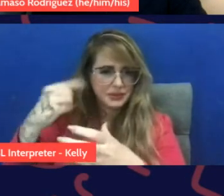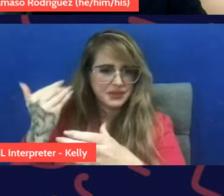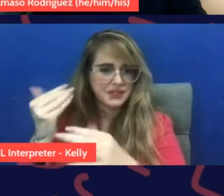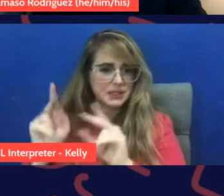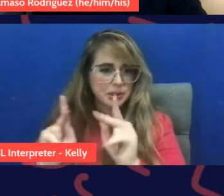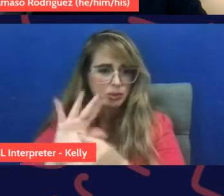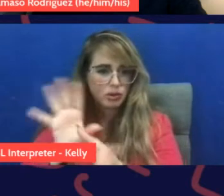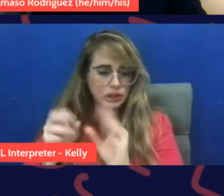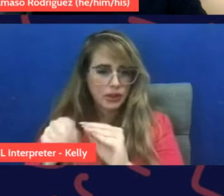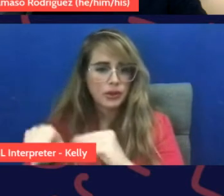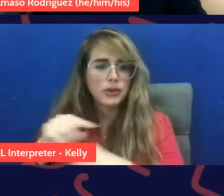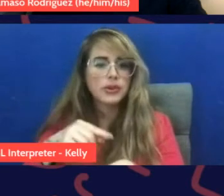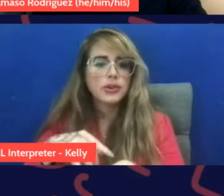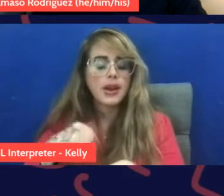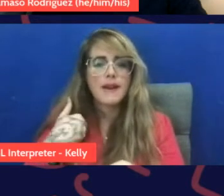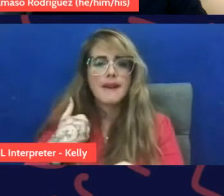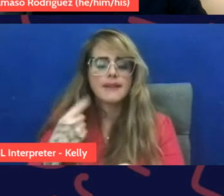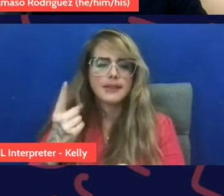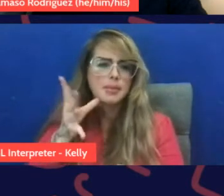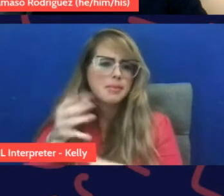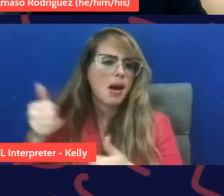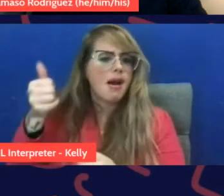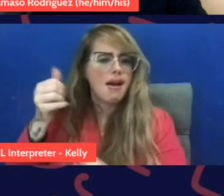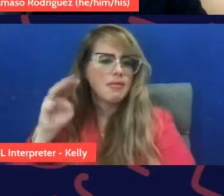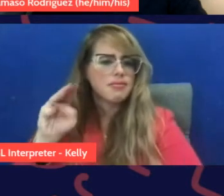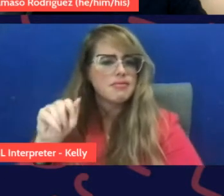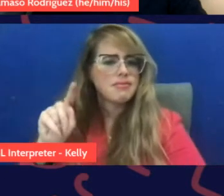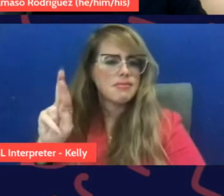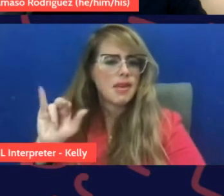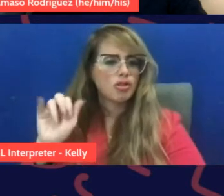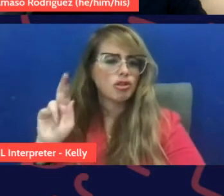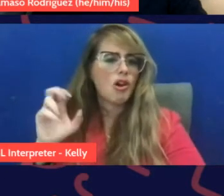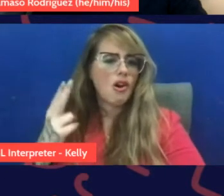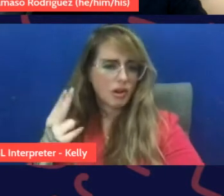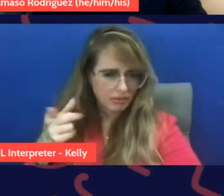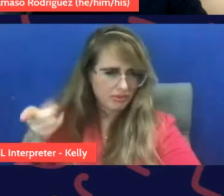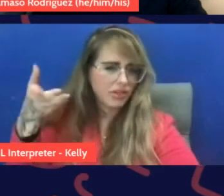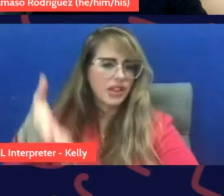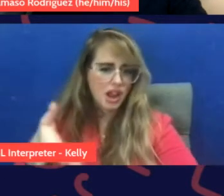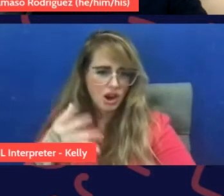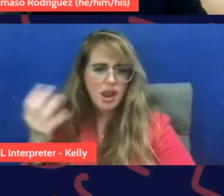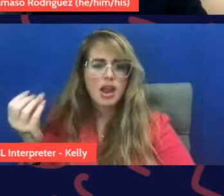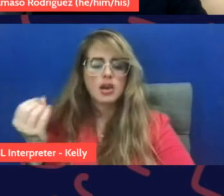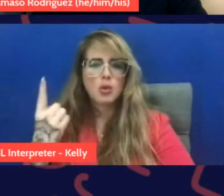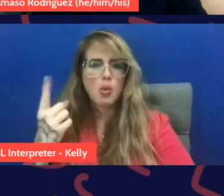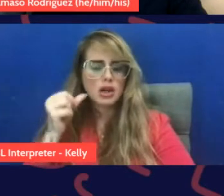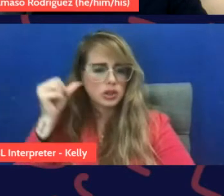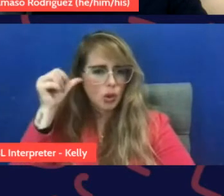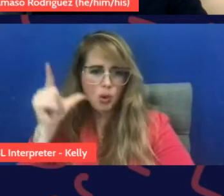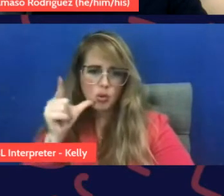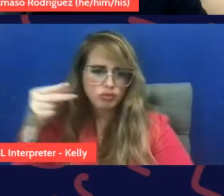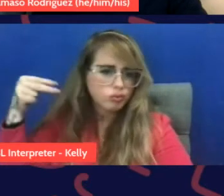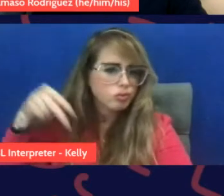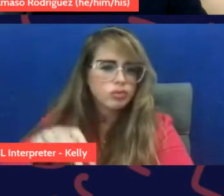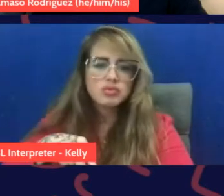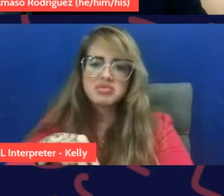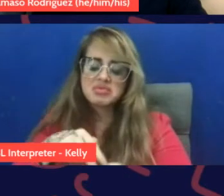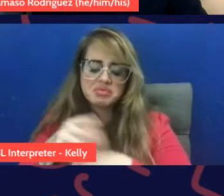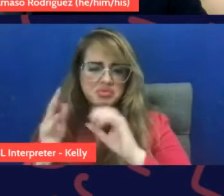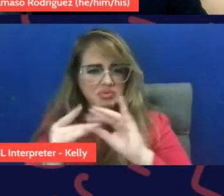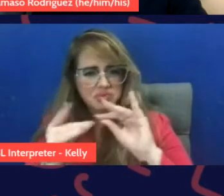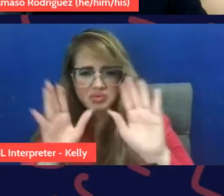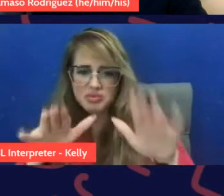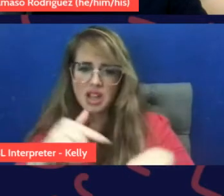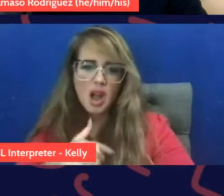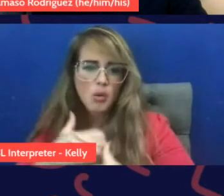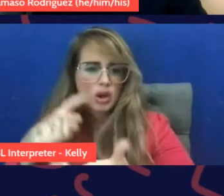and there was a matriarch of that family there. And one of the adults stood up and said, "I want to